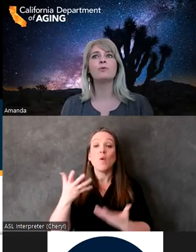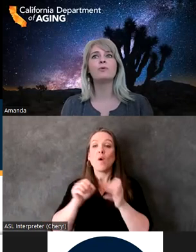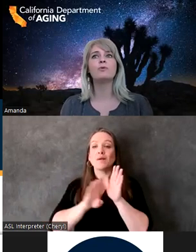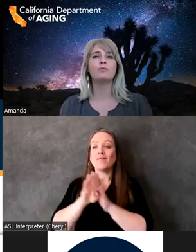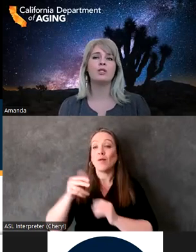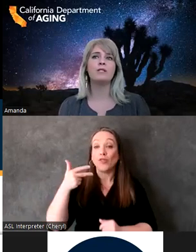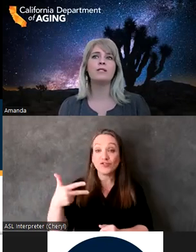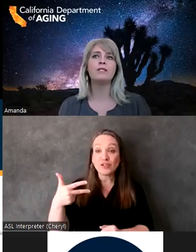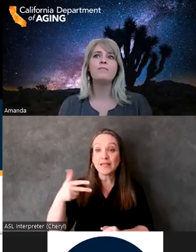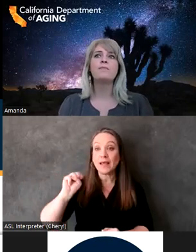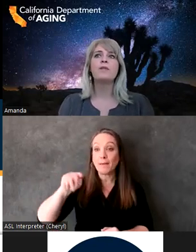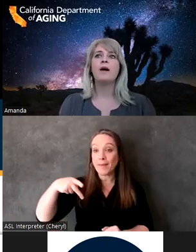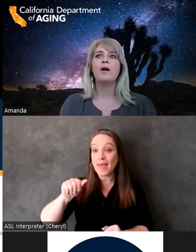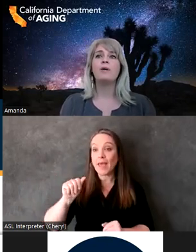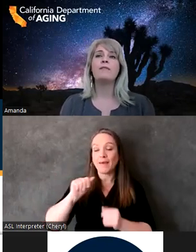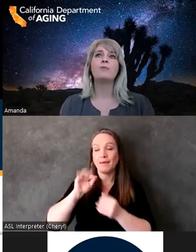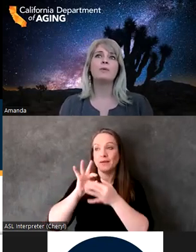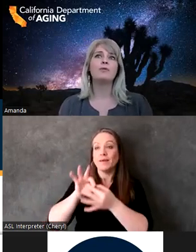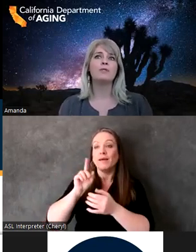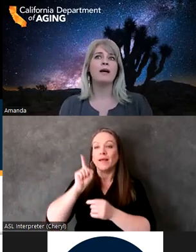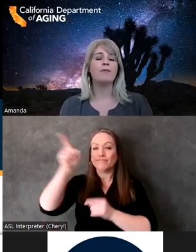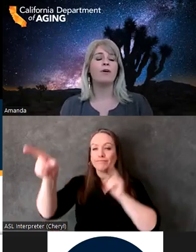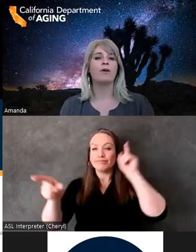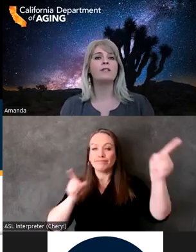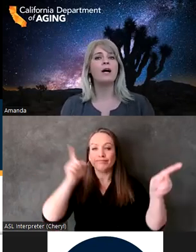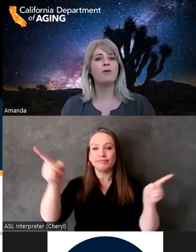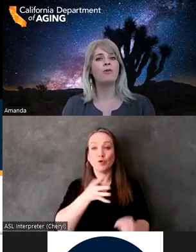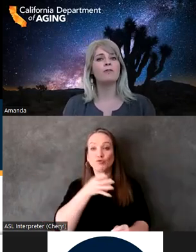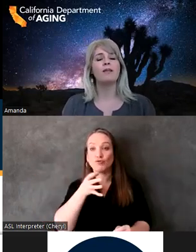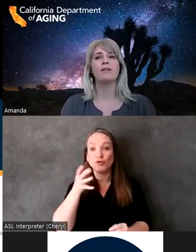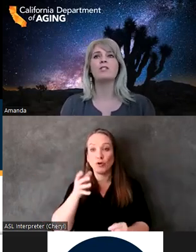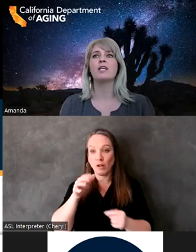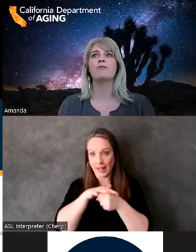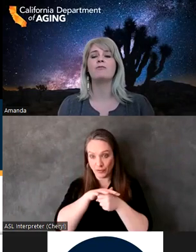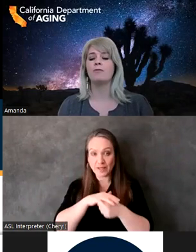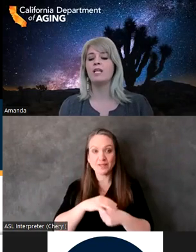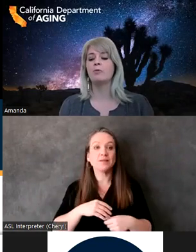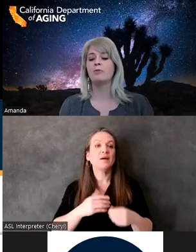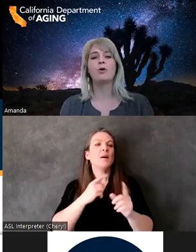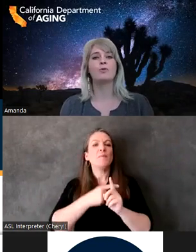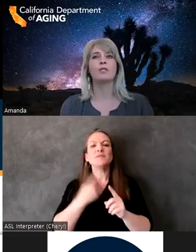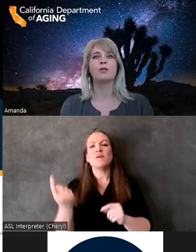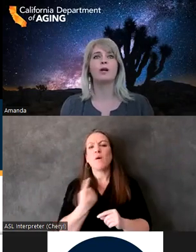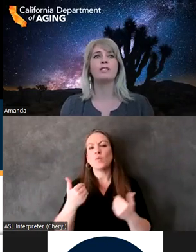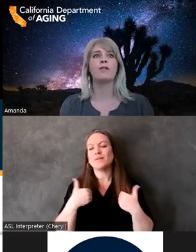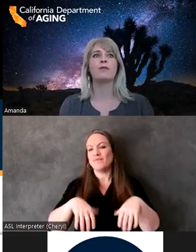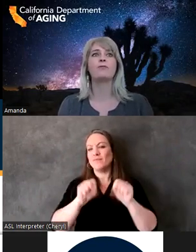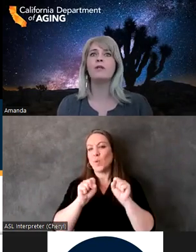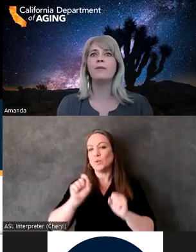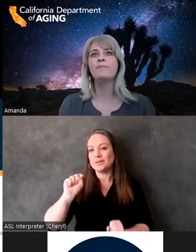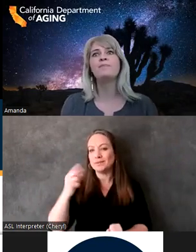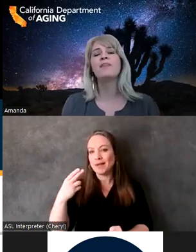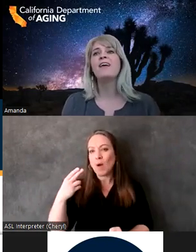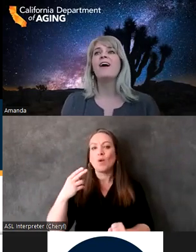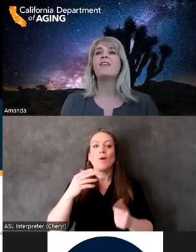in rural regions. And then we will, of course, have our town halls and legislative roundtables hosted across